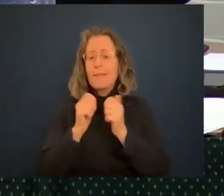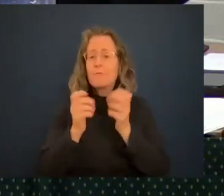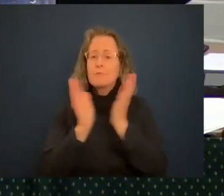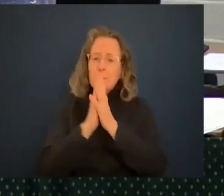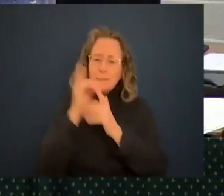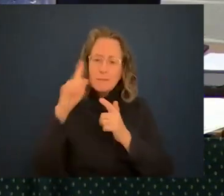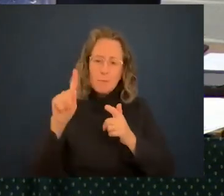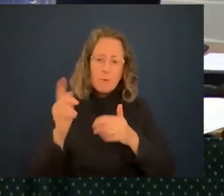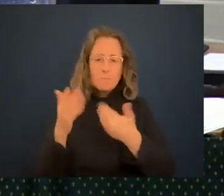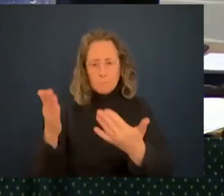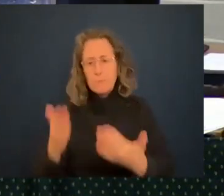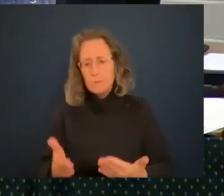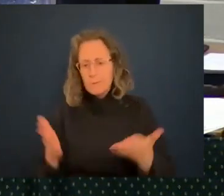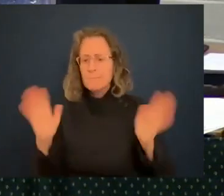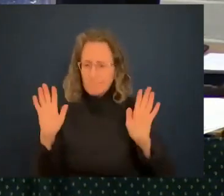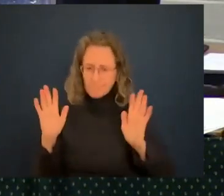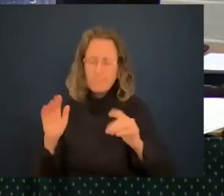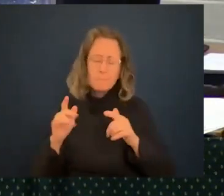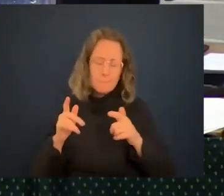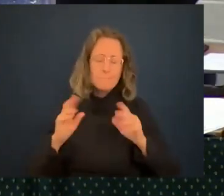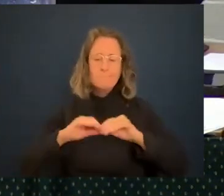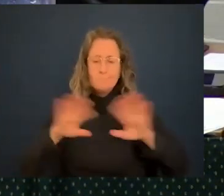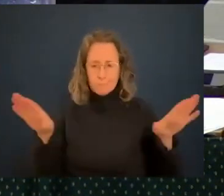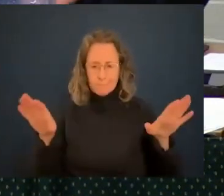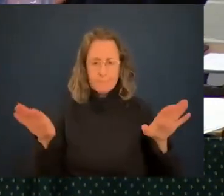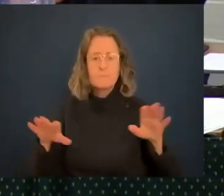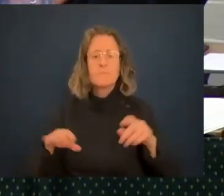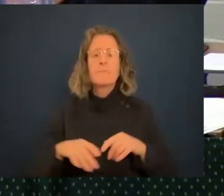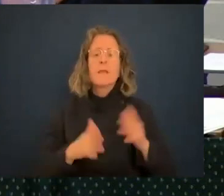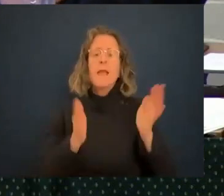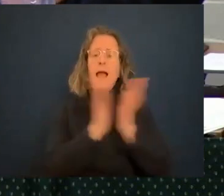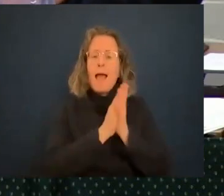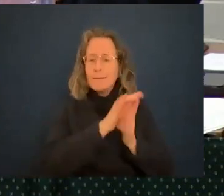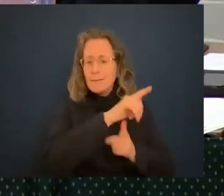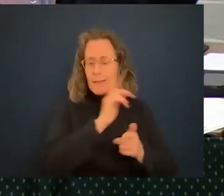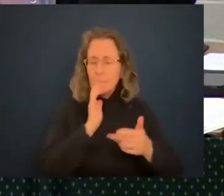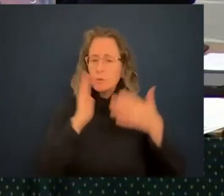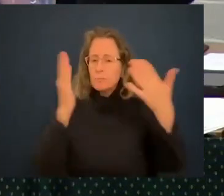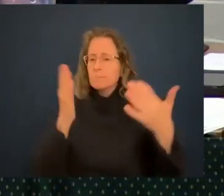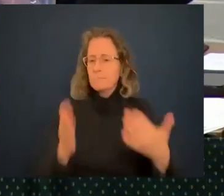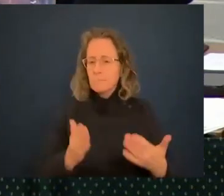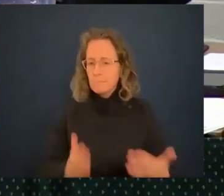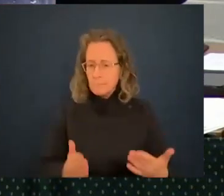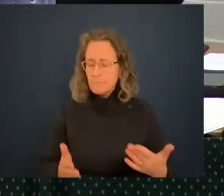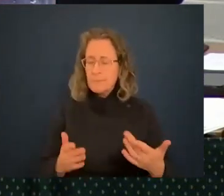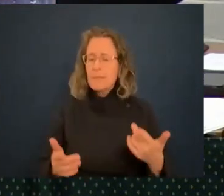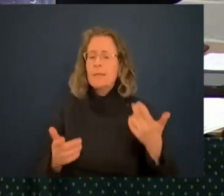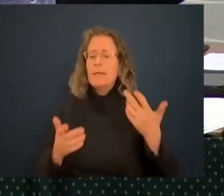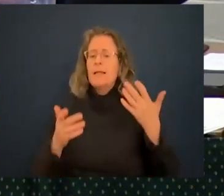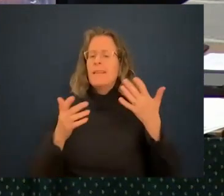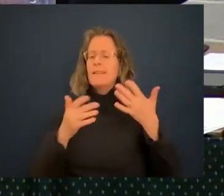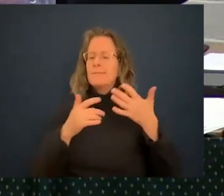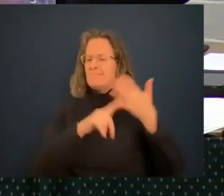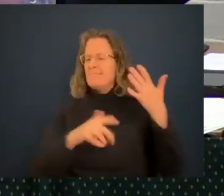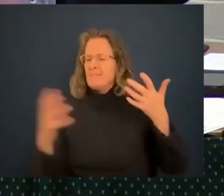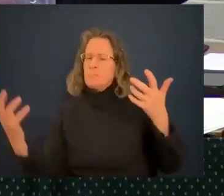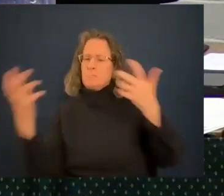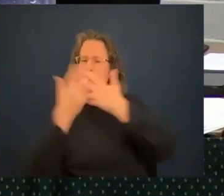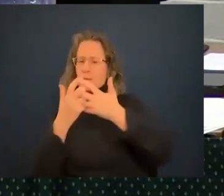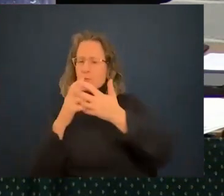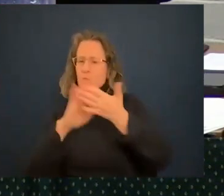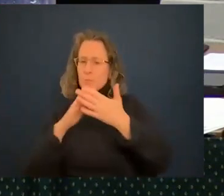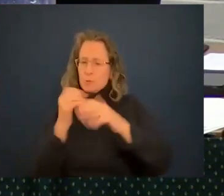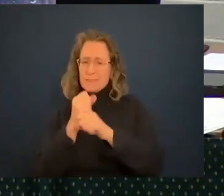then solicit stuff that lines up with what's needed in the community safety review we could do that right